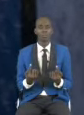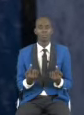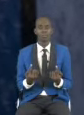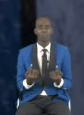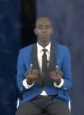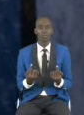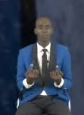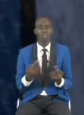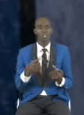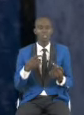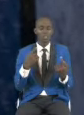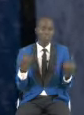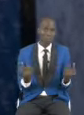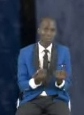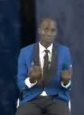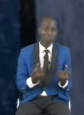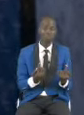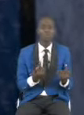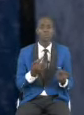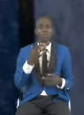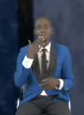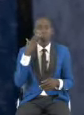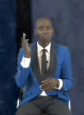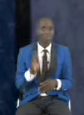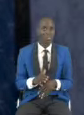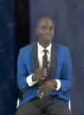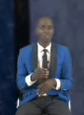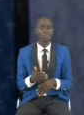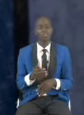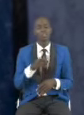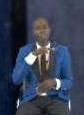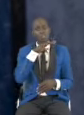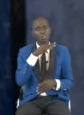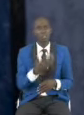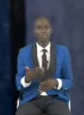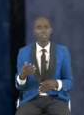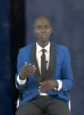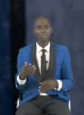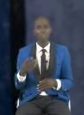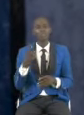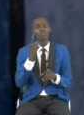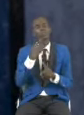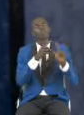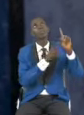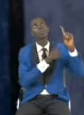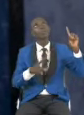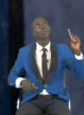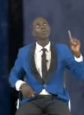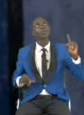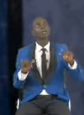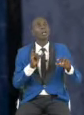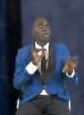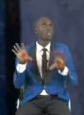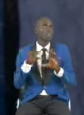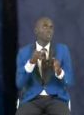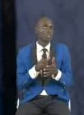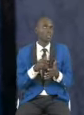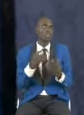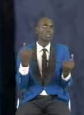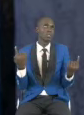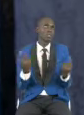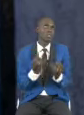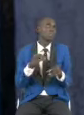transgression, evil, iniquity. Say, Lord, I did it in the past. I am